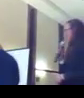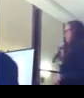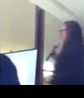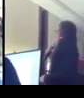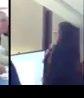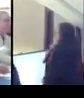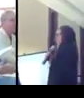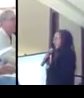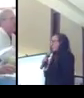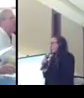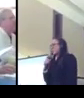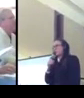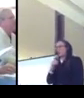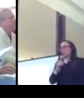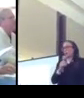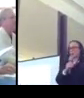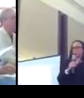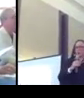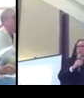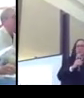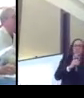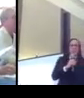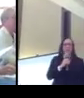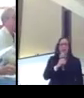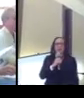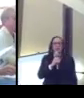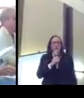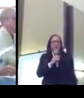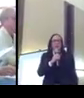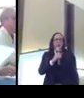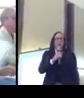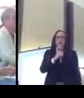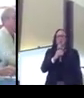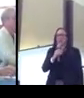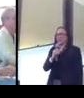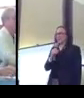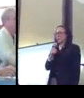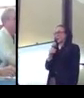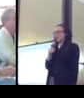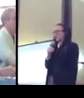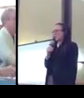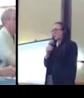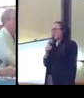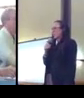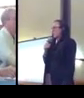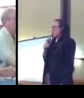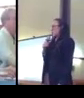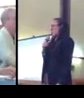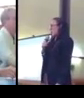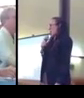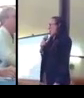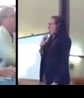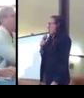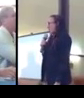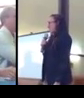Thank you, Jonathan. My name is Leslie Roth. I'm a principal of our Johnson Collaborative, and we were the selected planning firm